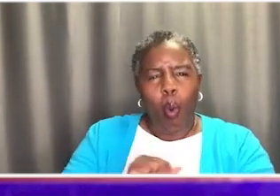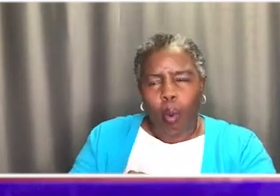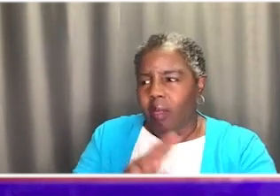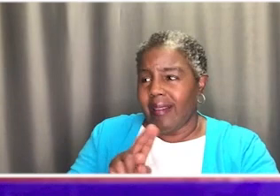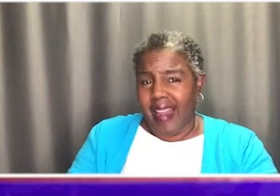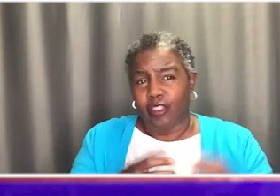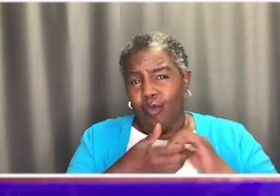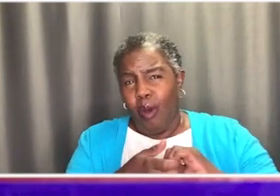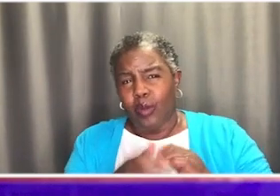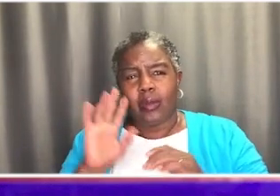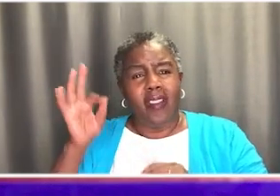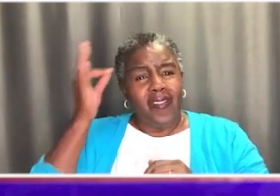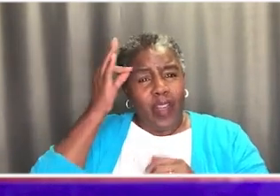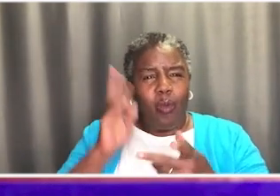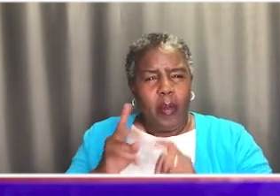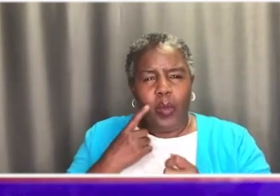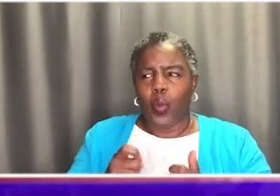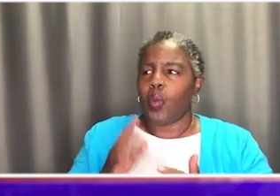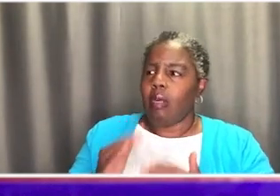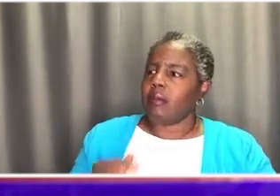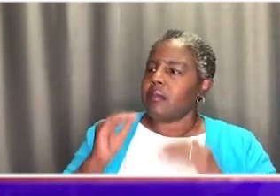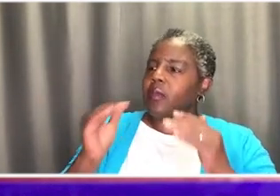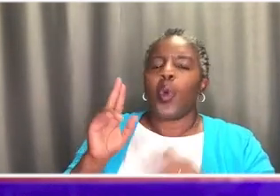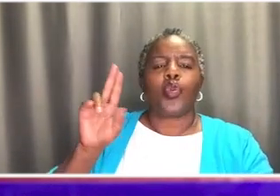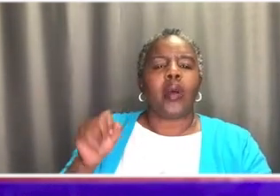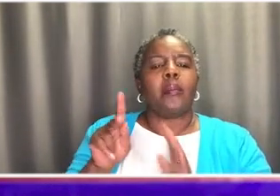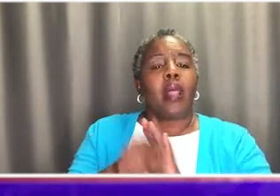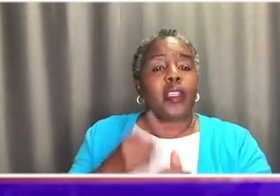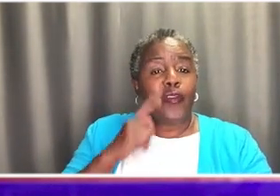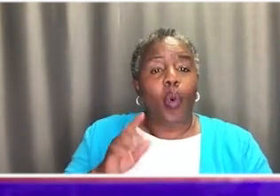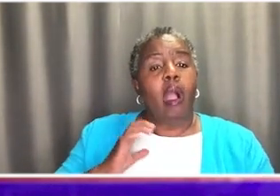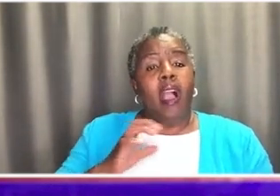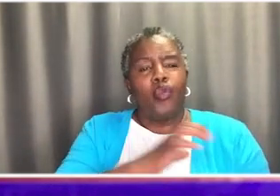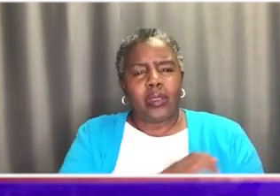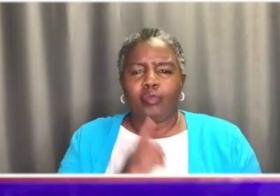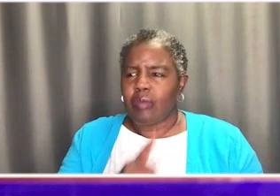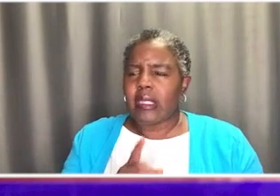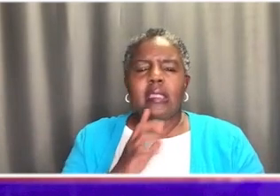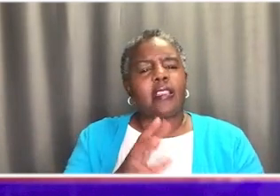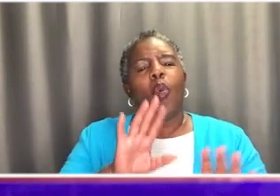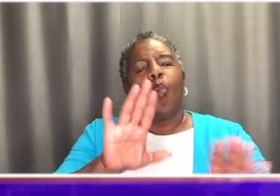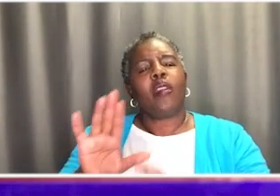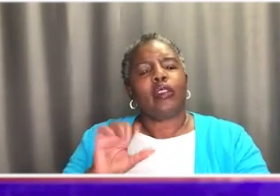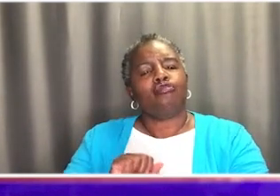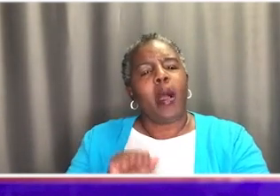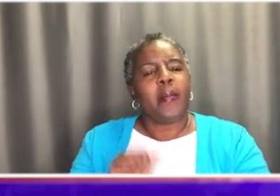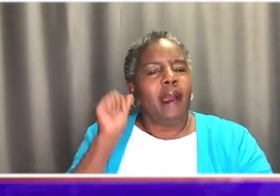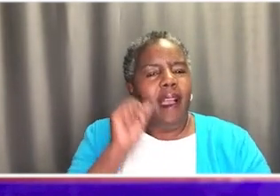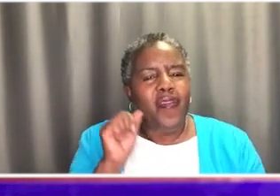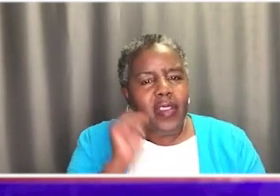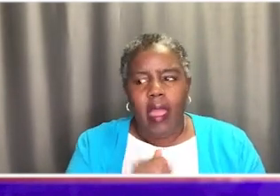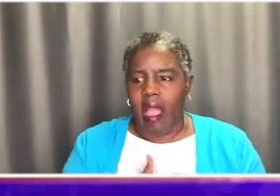the federal level to advance U.S. policy at the U.S. Congress. It was a rewarding job, and every day